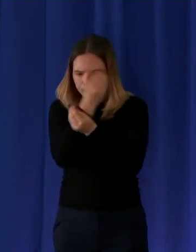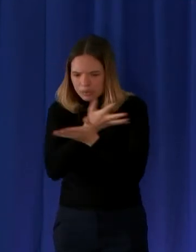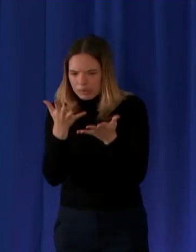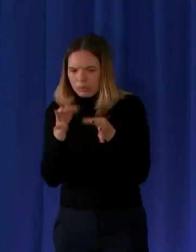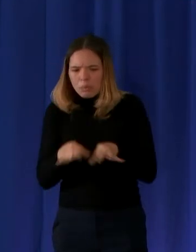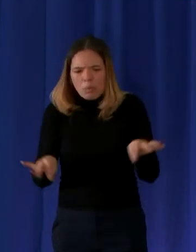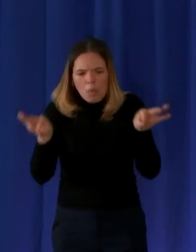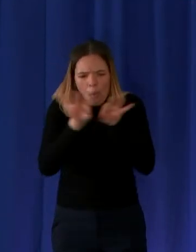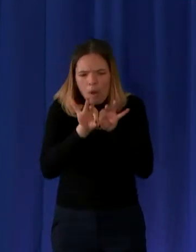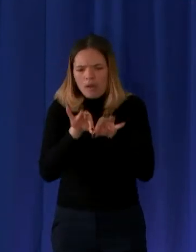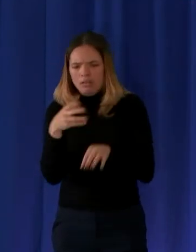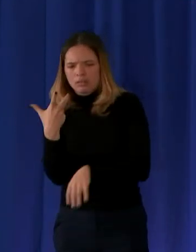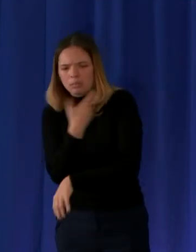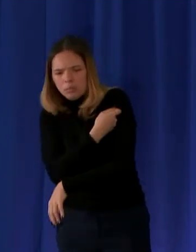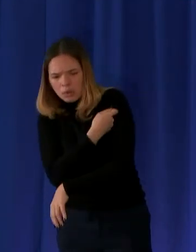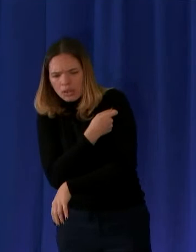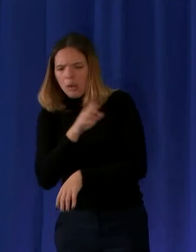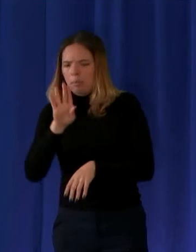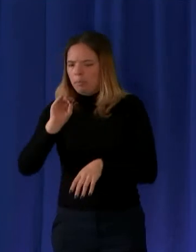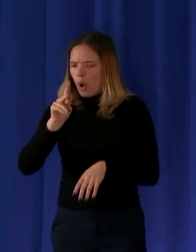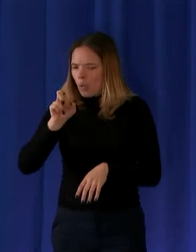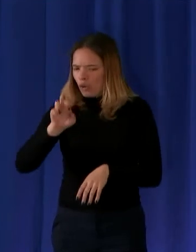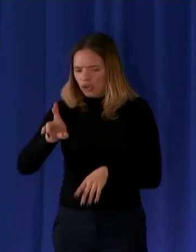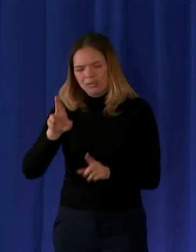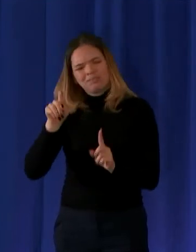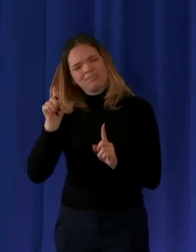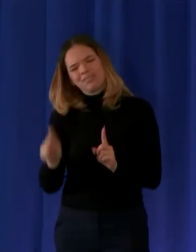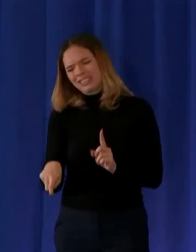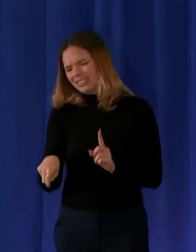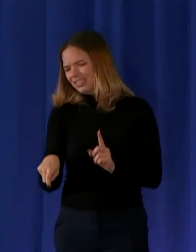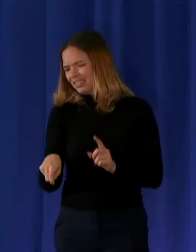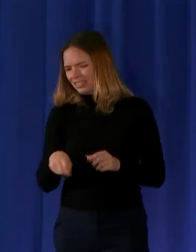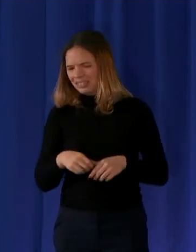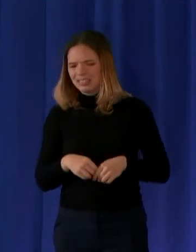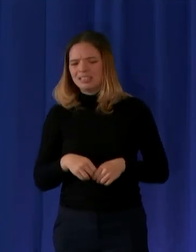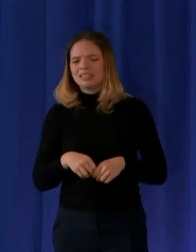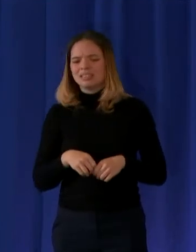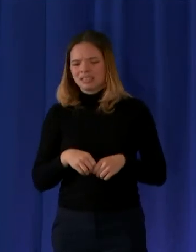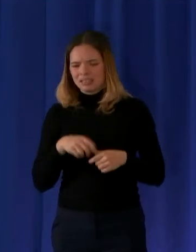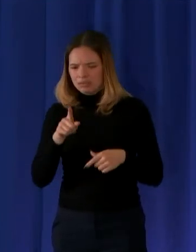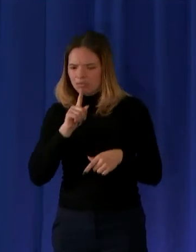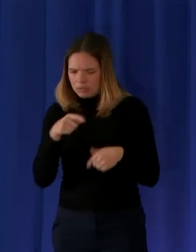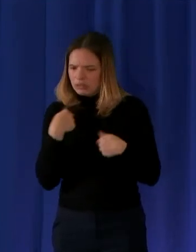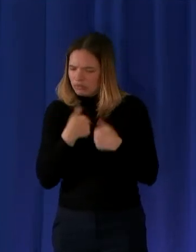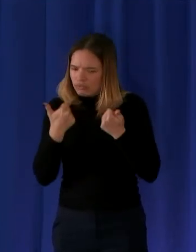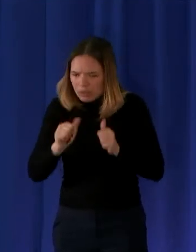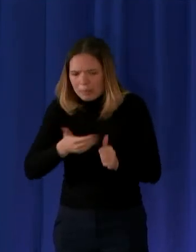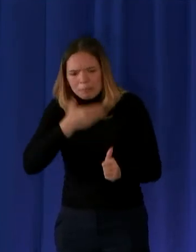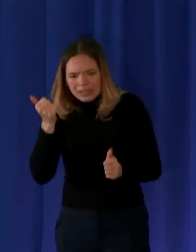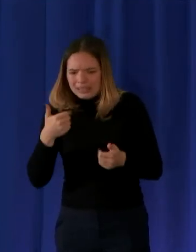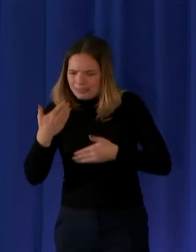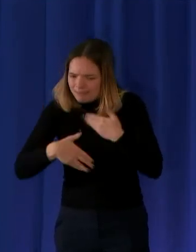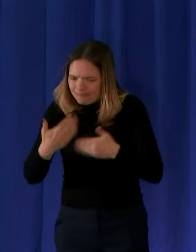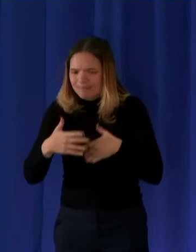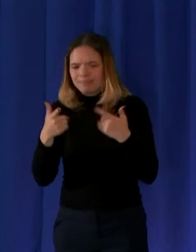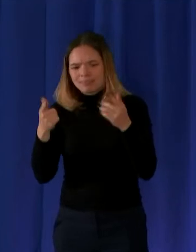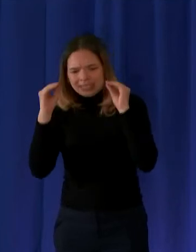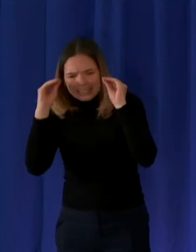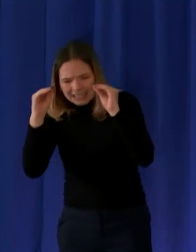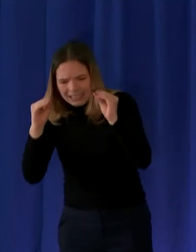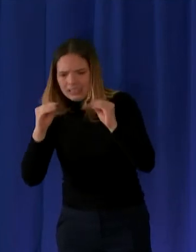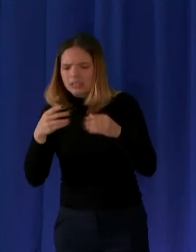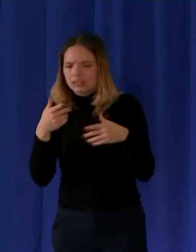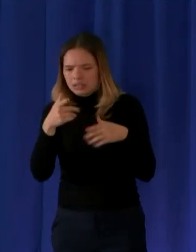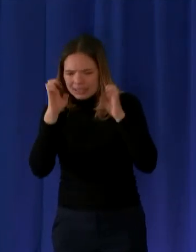will continue as a government to do everything that we can related to public